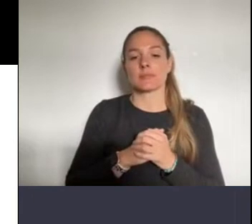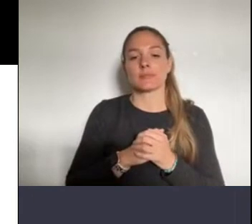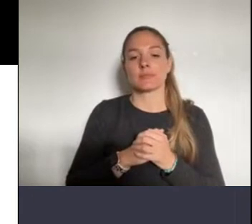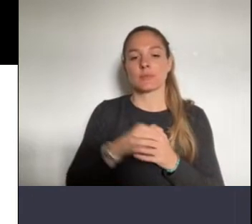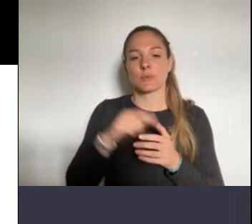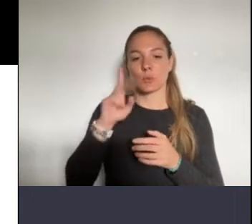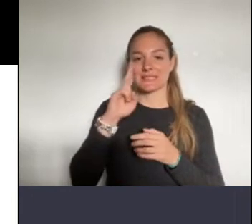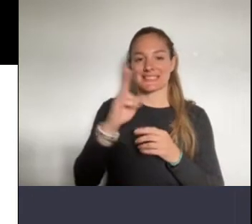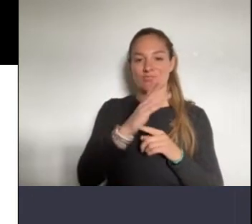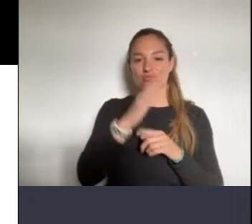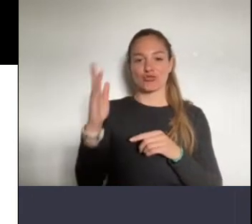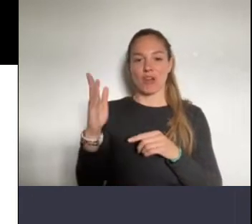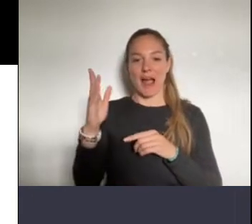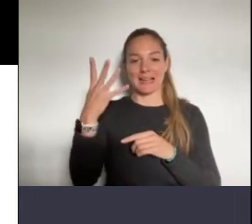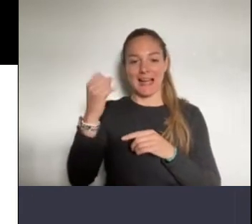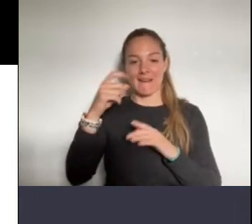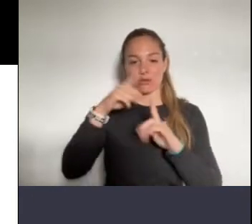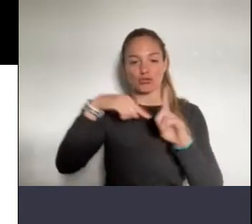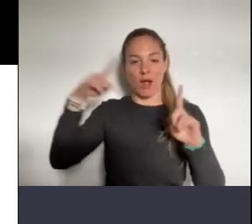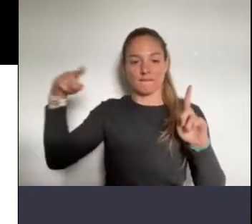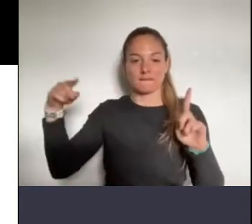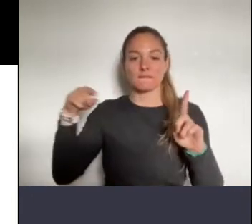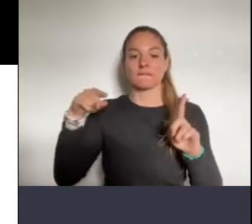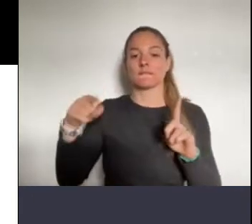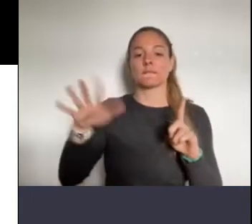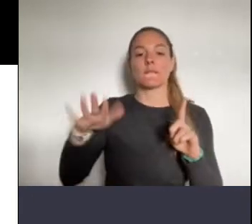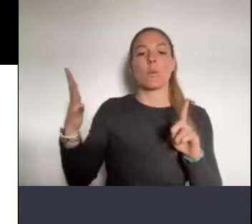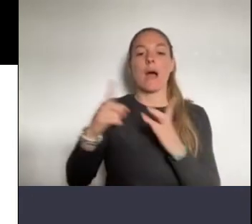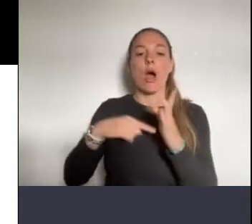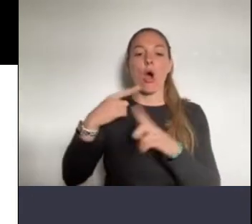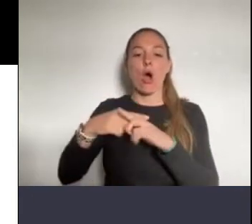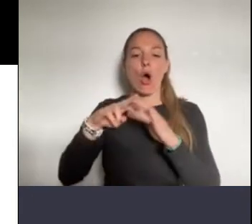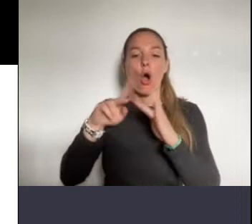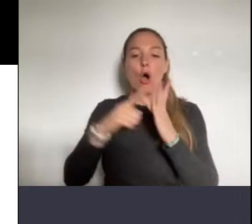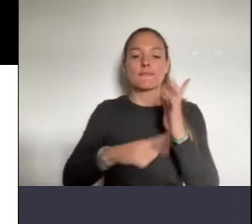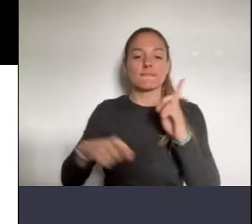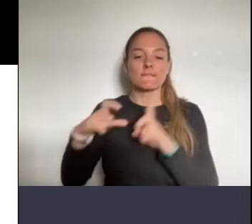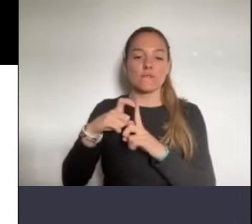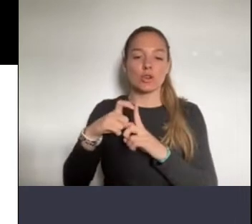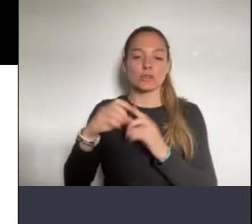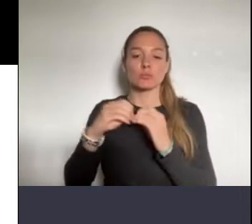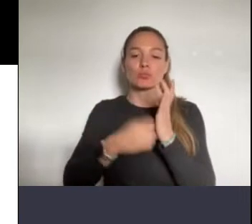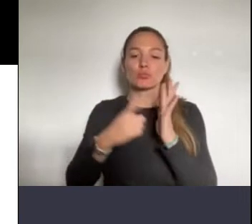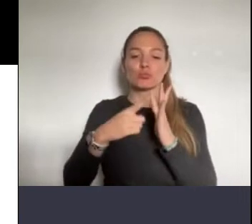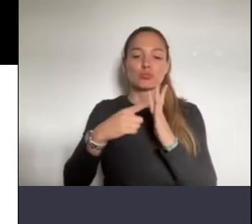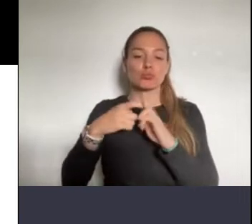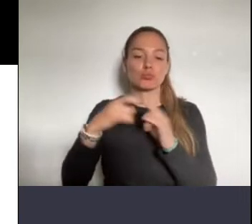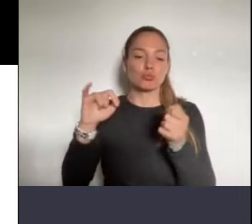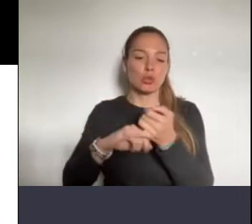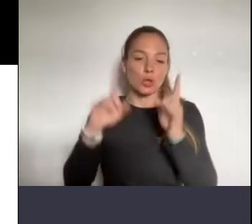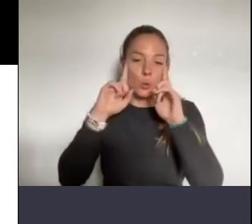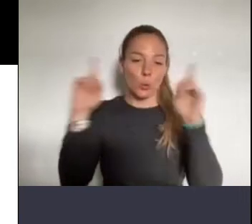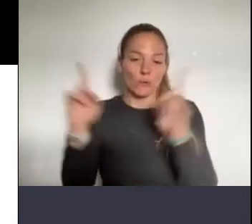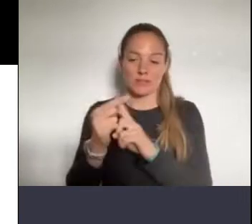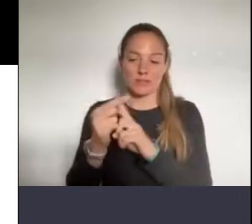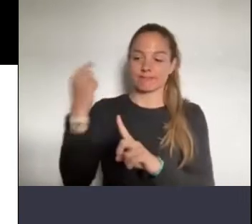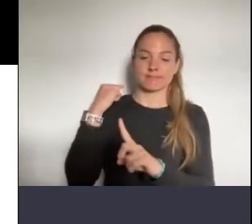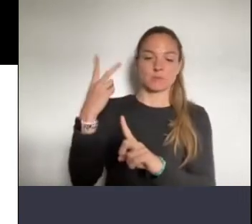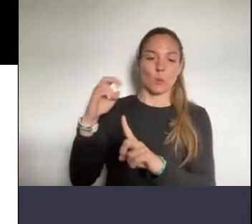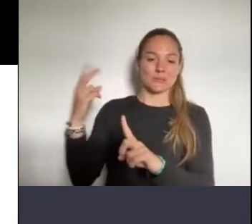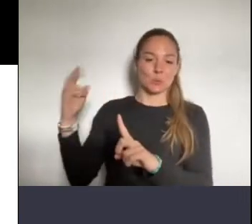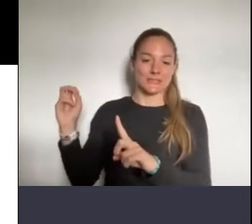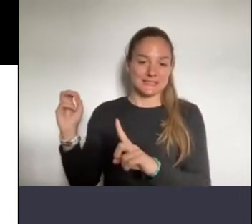hand side, you'll see a graph there, which was taken by Oxford Brookes University in 2020, and that looking at the